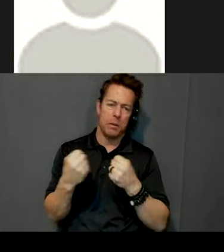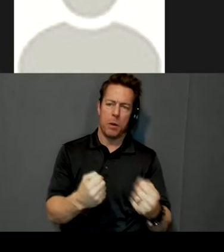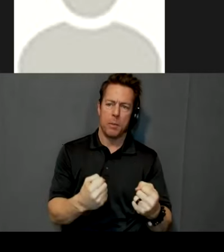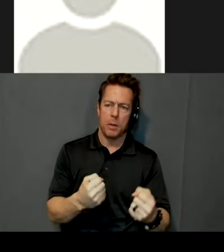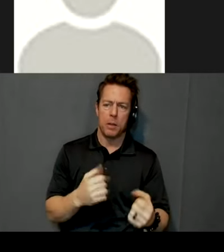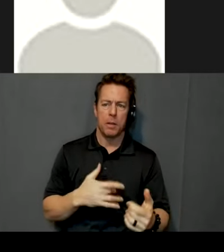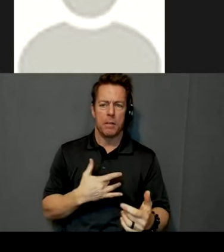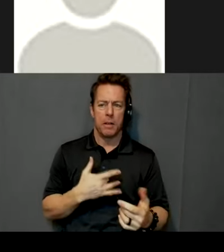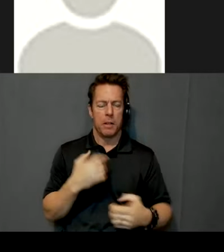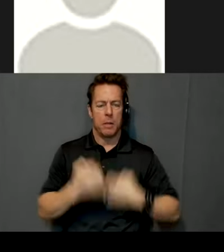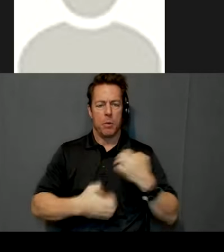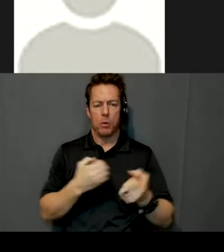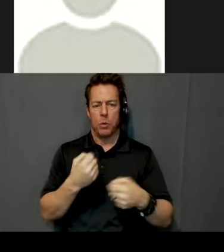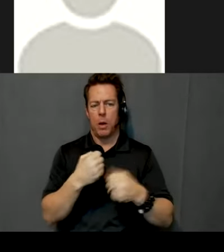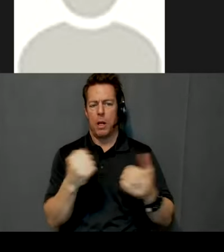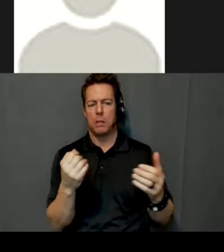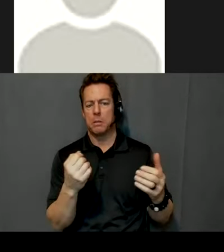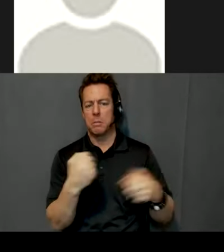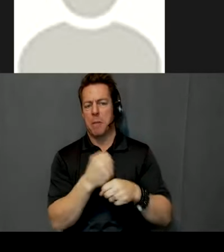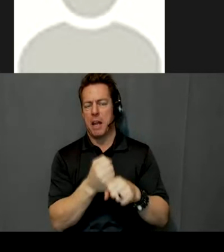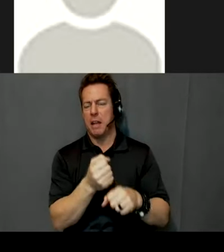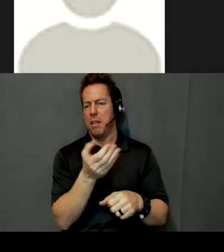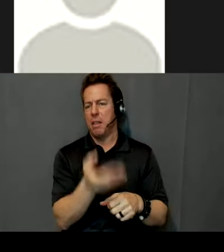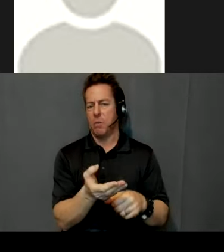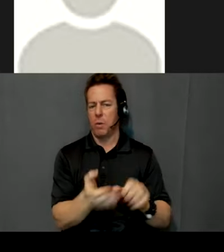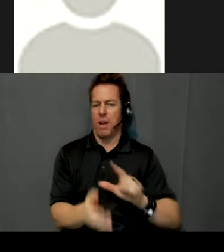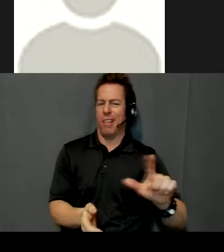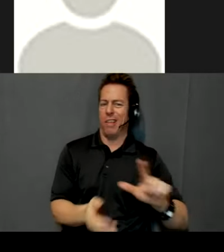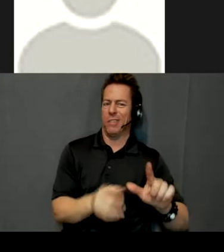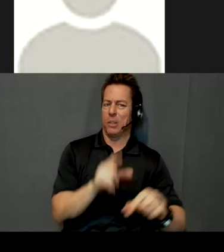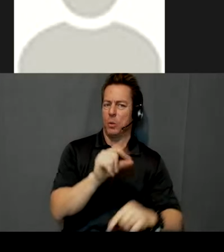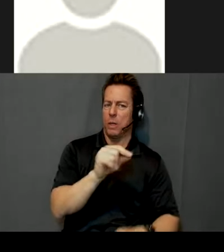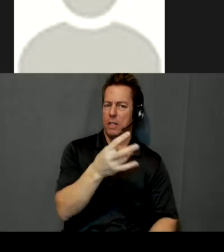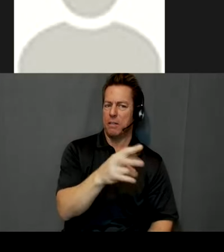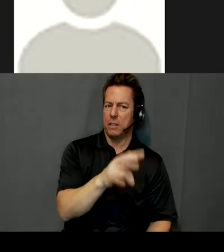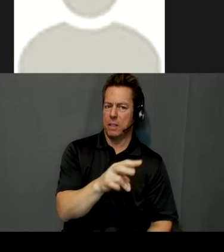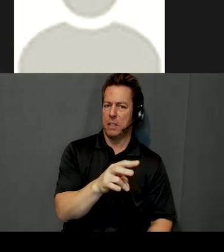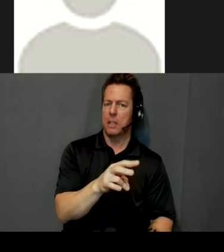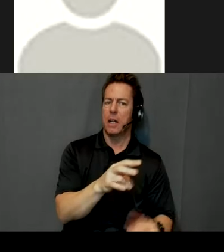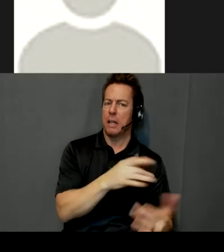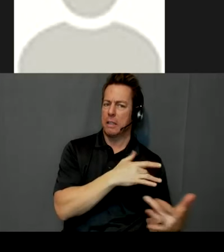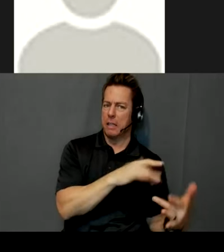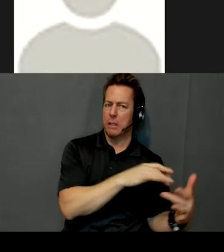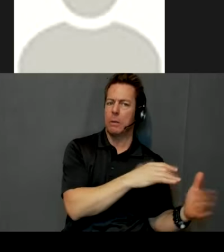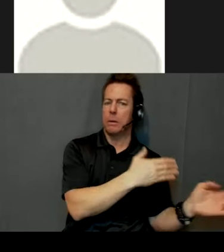very emotional when I made this piece, and I think that's the reason I keep going back to this type of making.